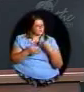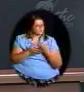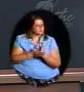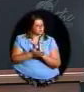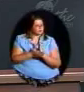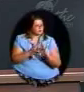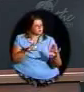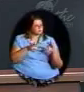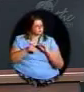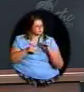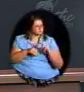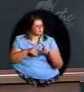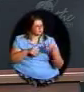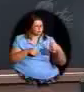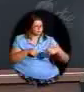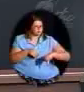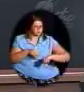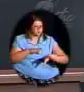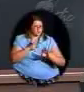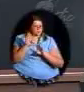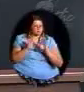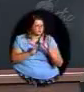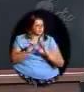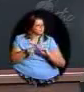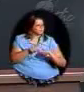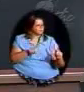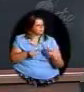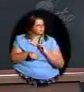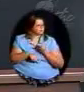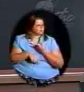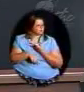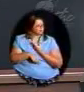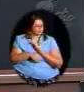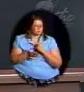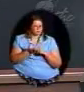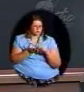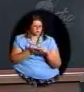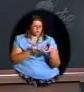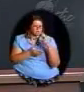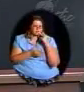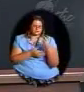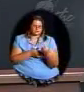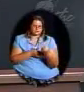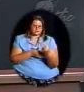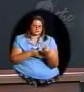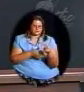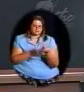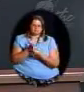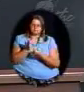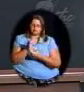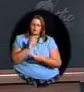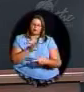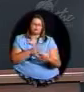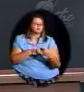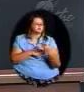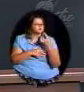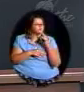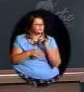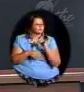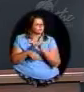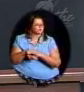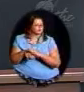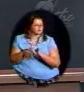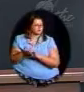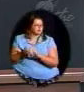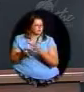accept or reject the bids, but that we would check to see what a competitive price might be on that piece of